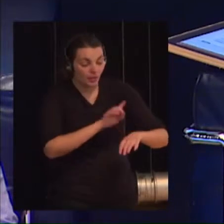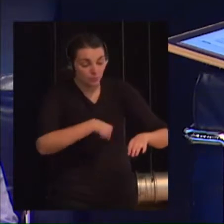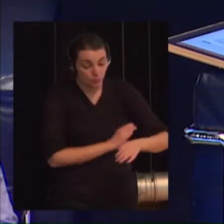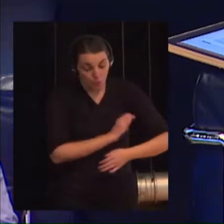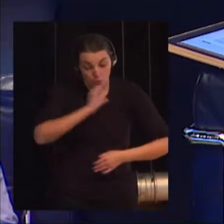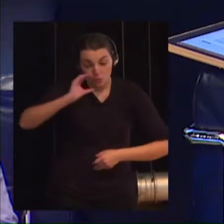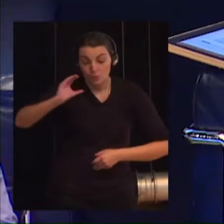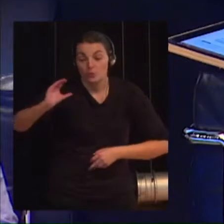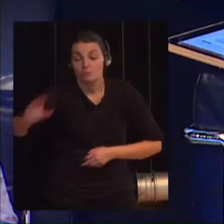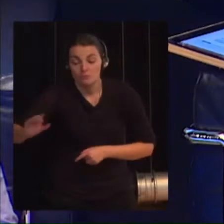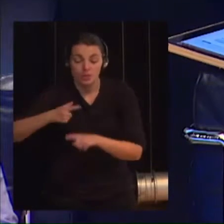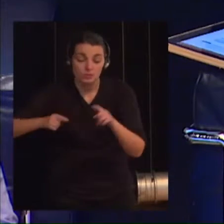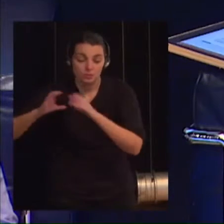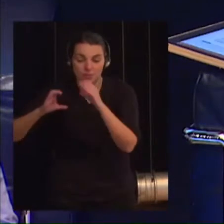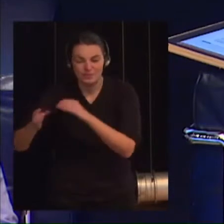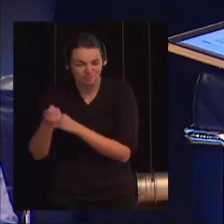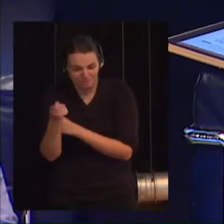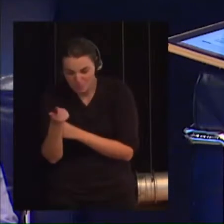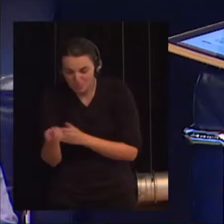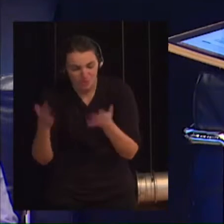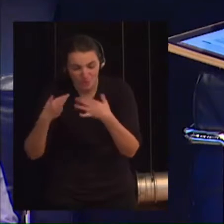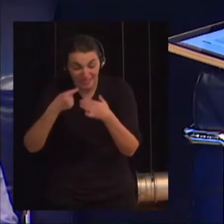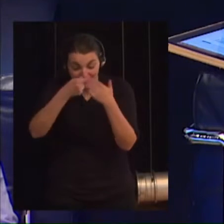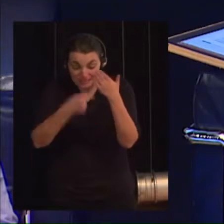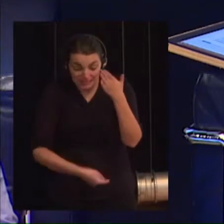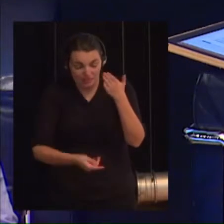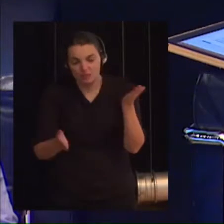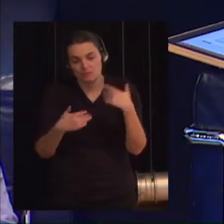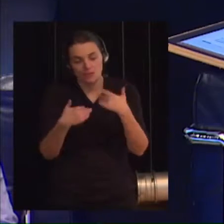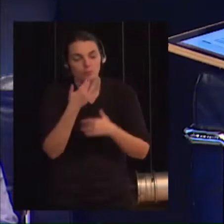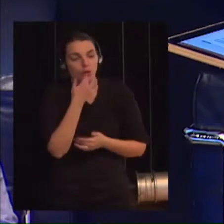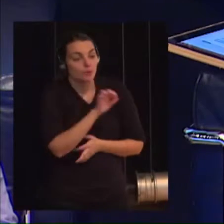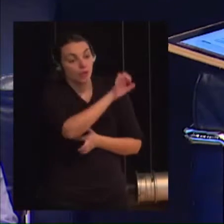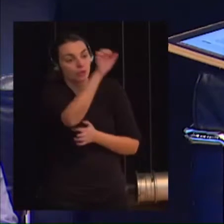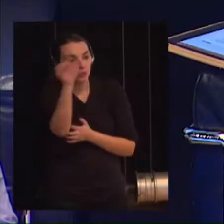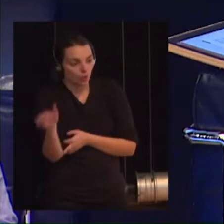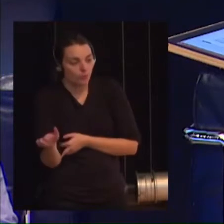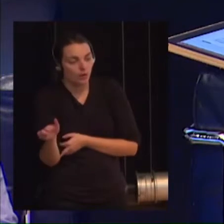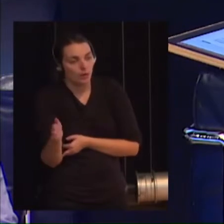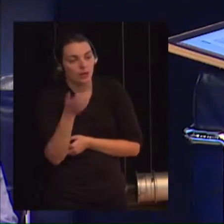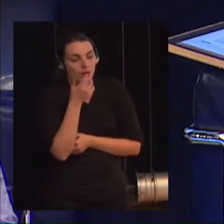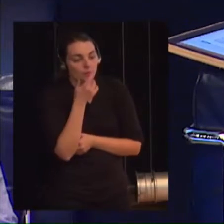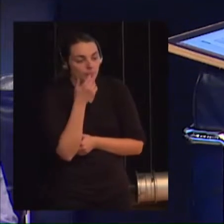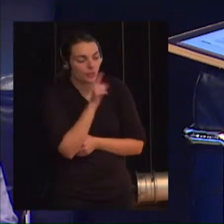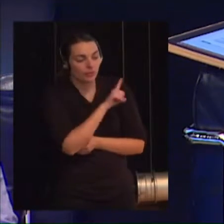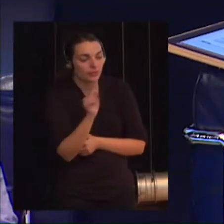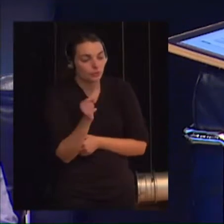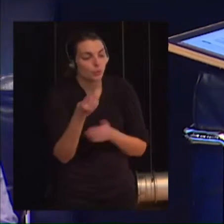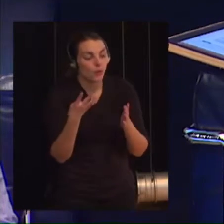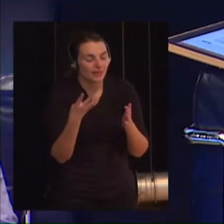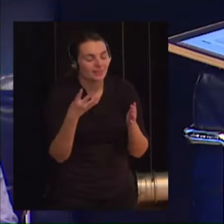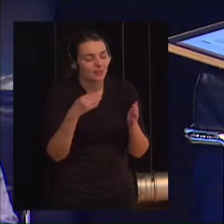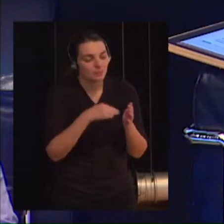coding. In Europe, there's more than 141,000 foundations, investments of more than 60 billion